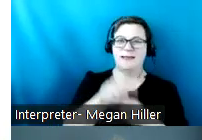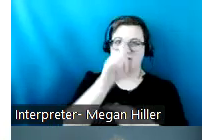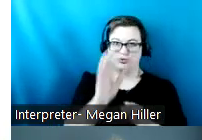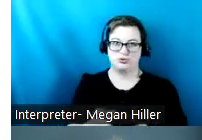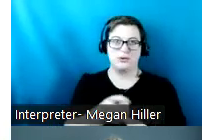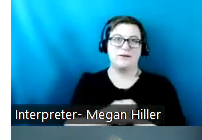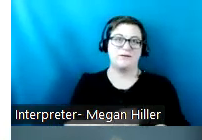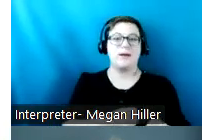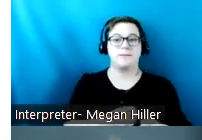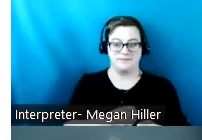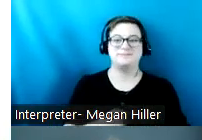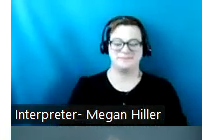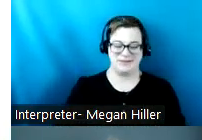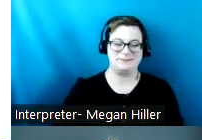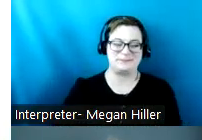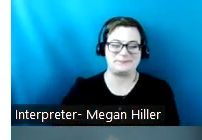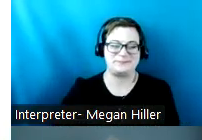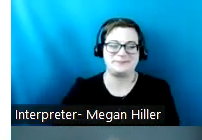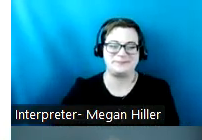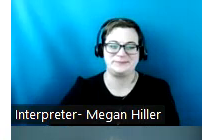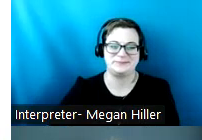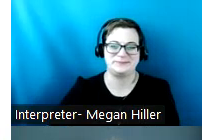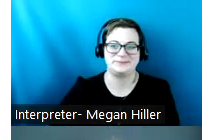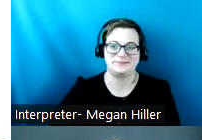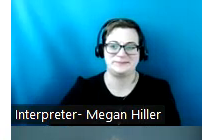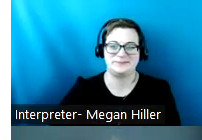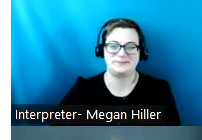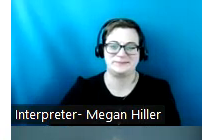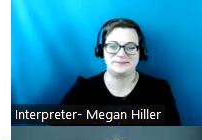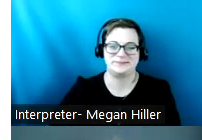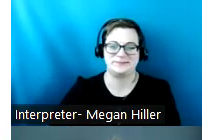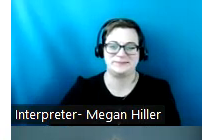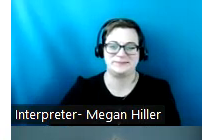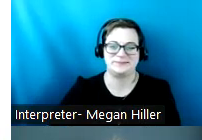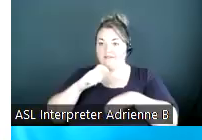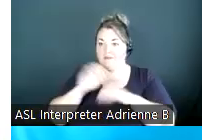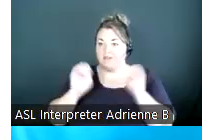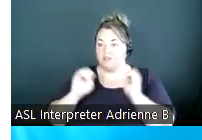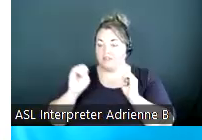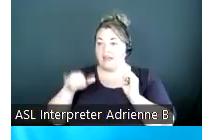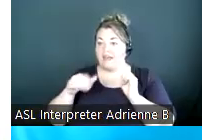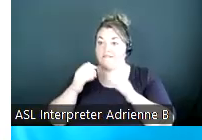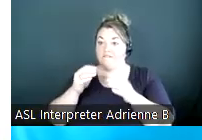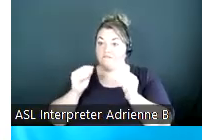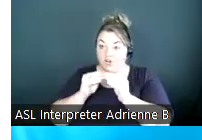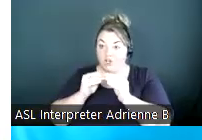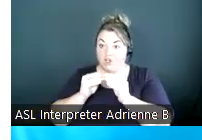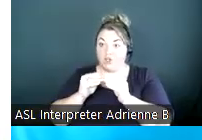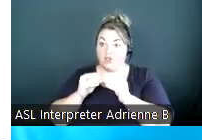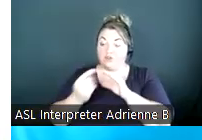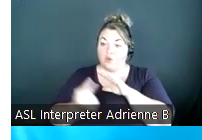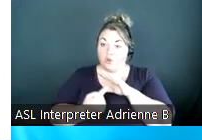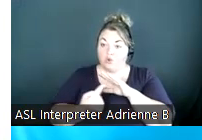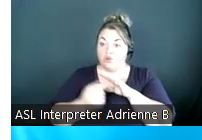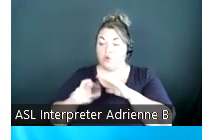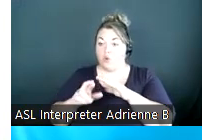authorized practitioner at the time of the evaluation that further seclusion or restraint is needed. So then they'll